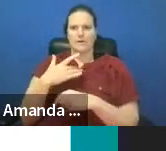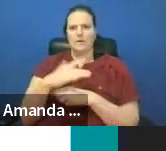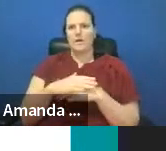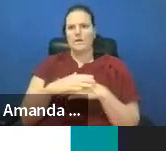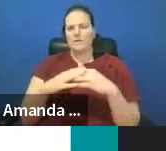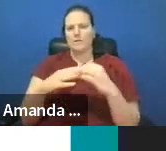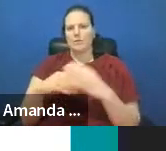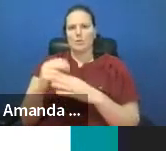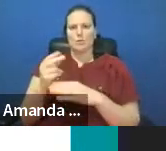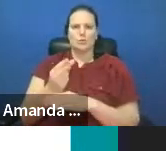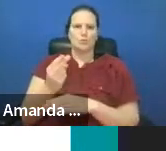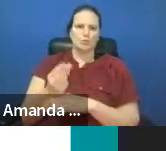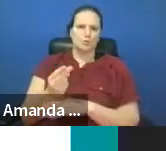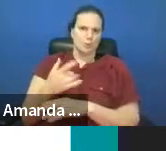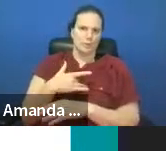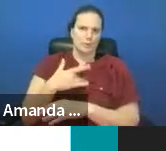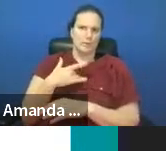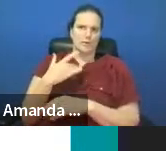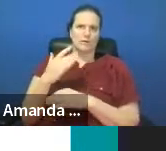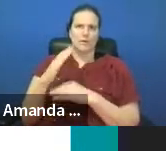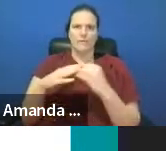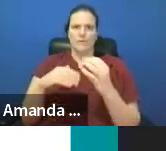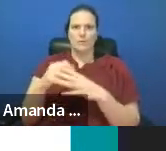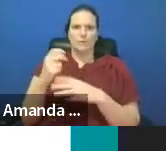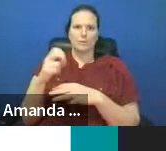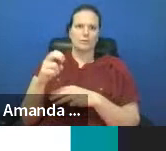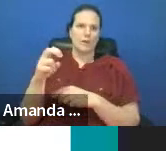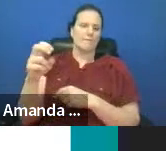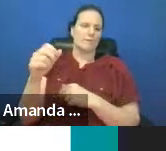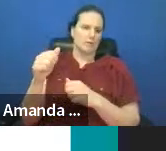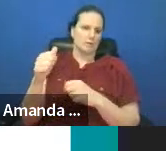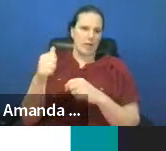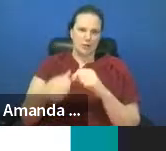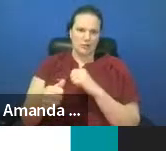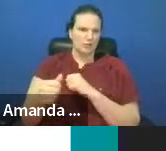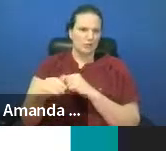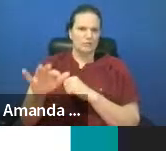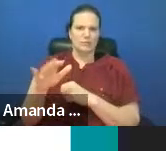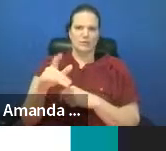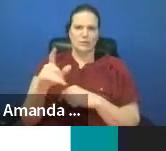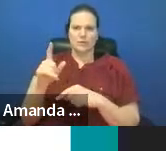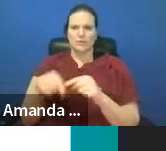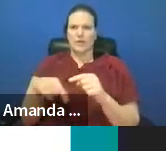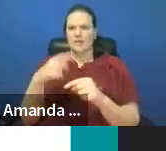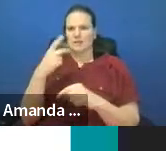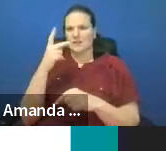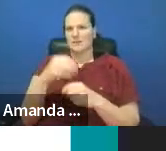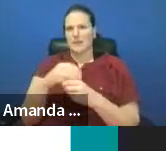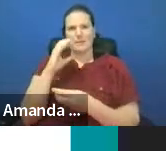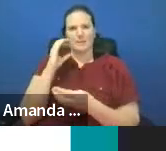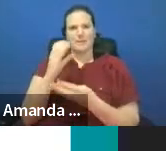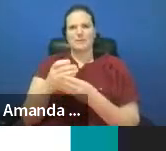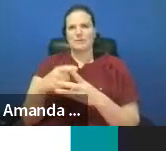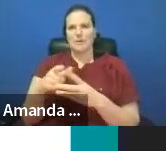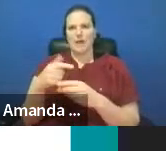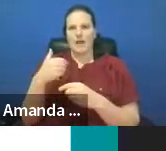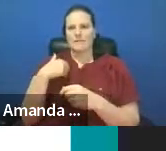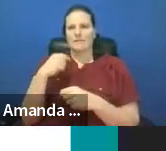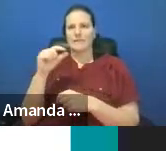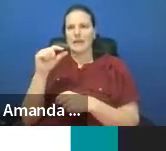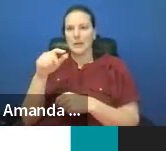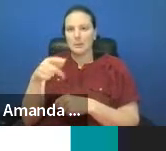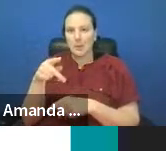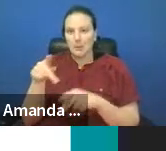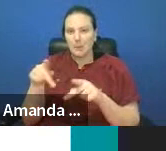comfortable using, comfortable traveling underneath. You can hardly see them in that picture there, but there are little